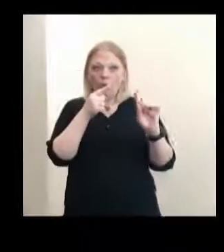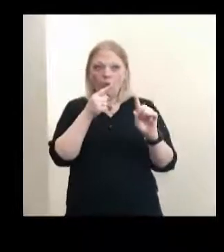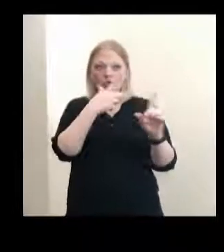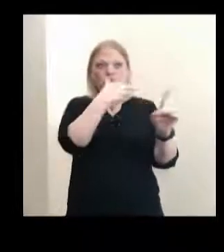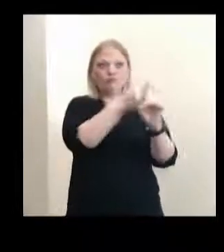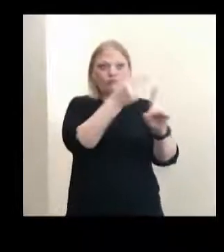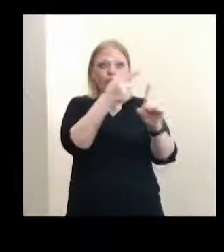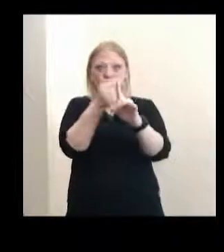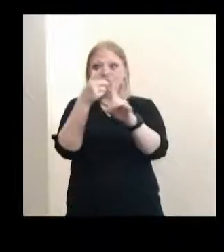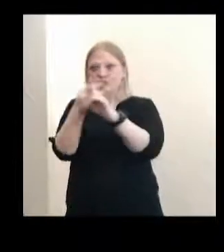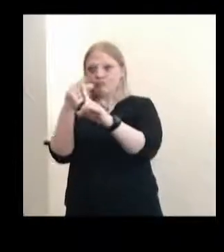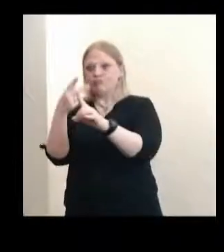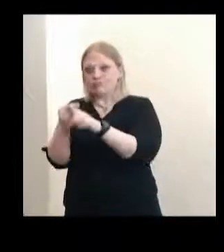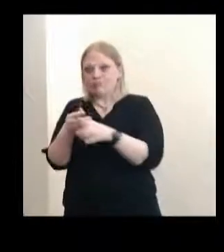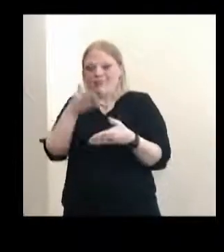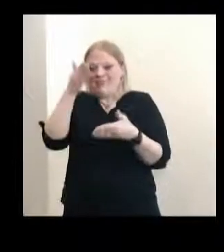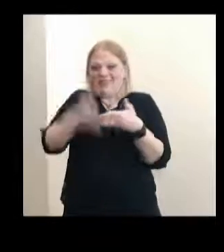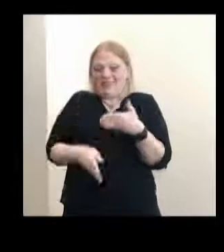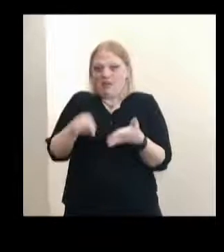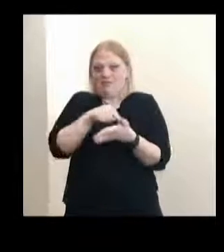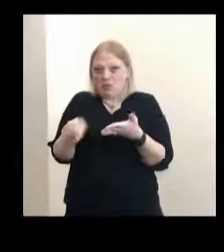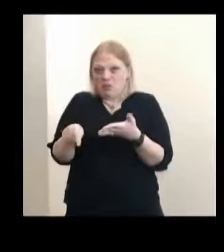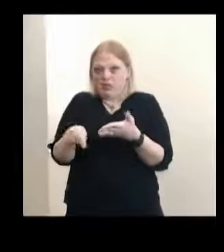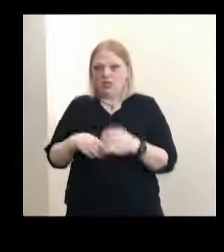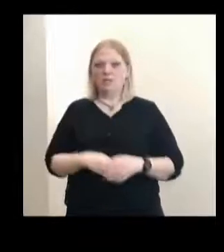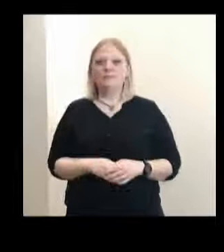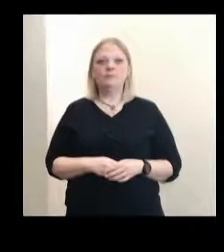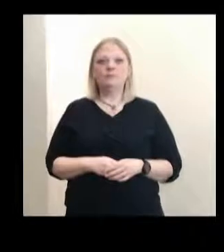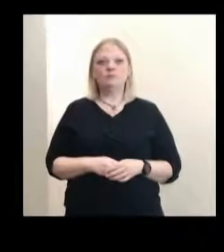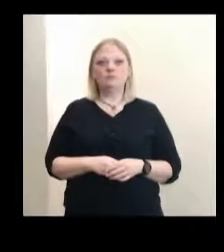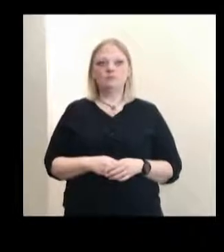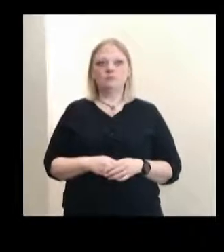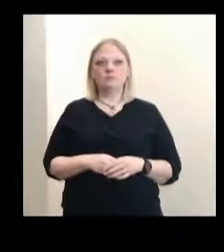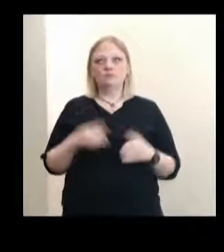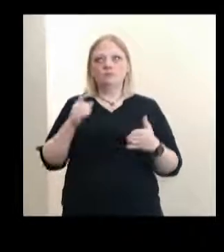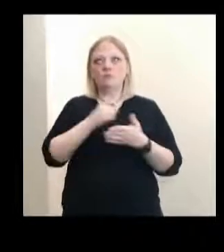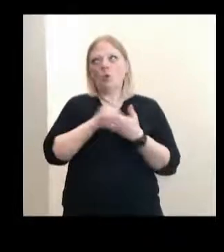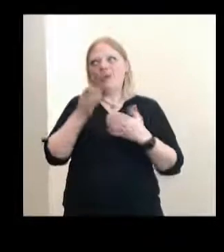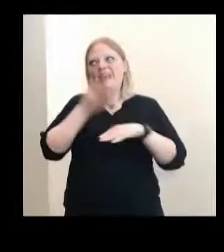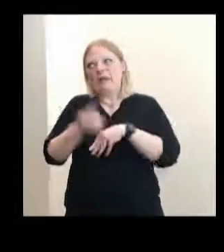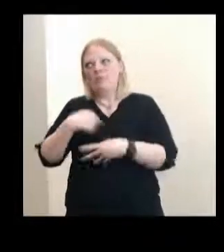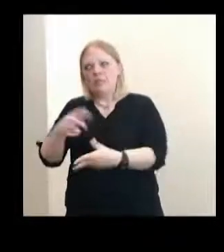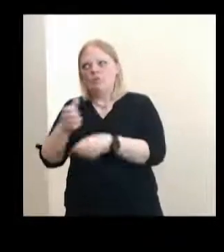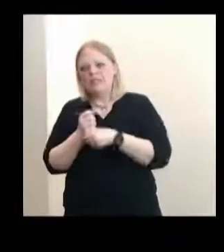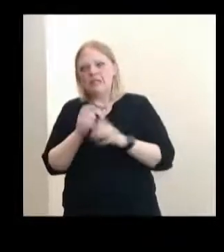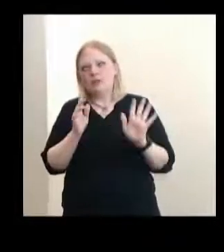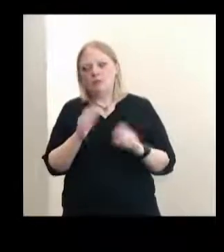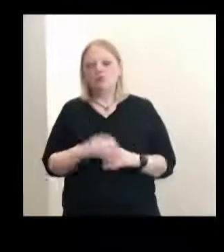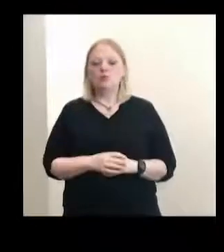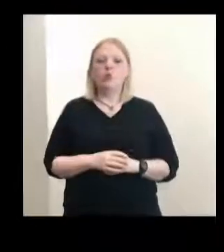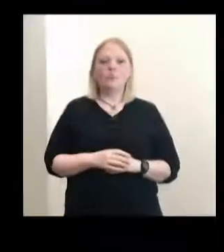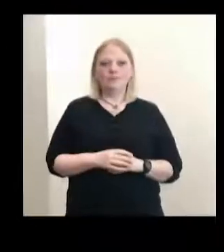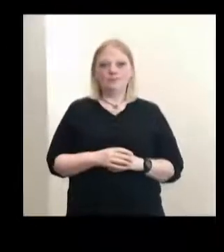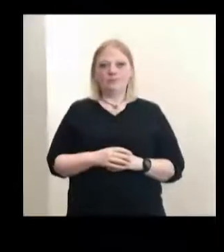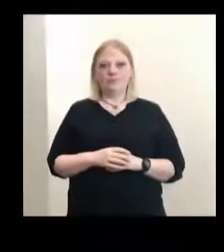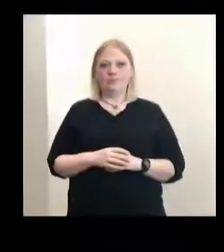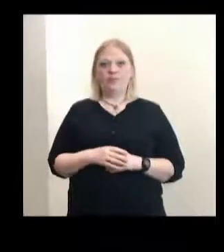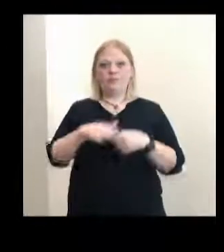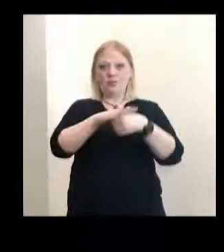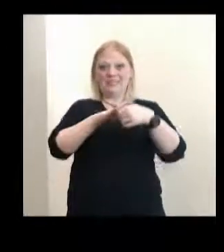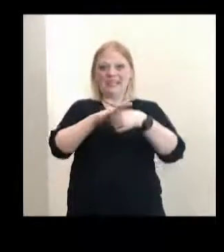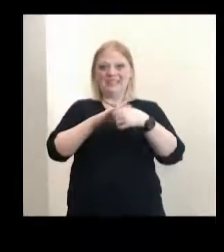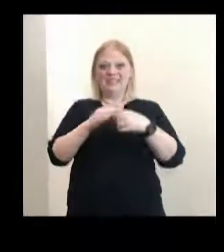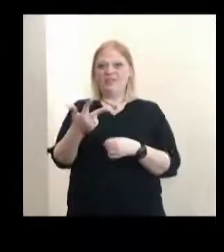the arms of everybody by the end of the week after we've received them, I should say. Vaccine sites, we have 3